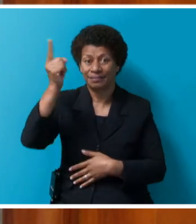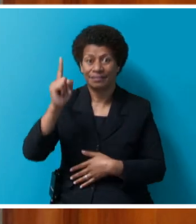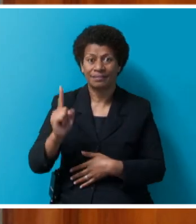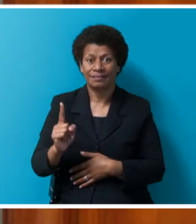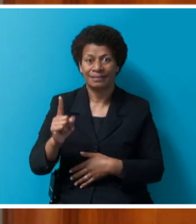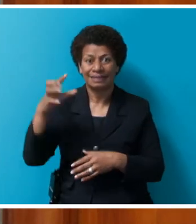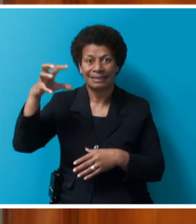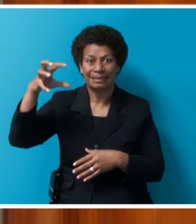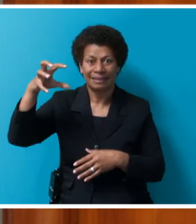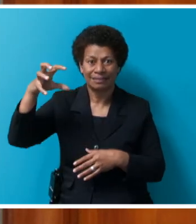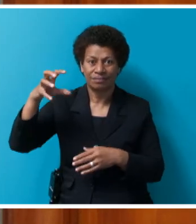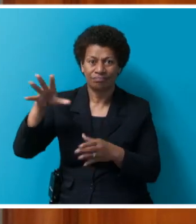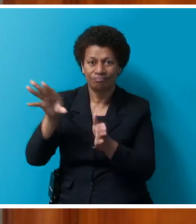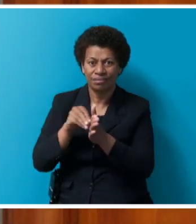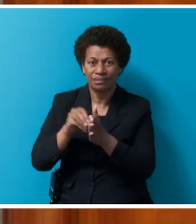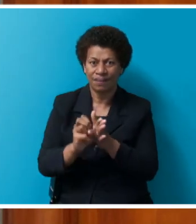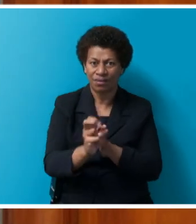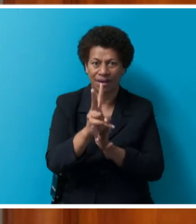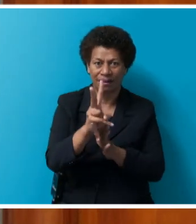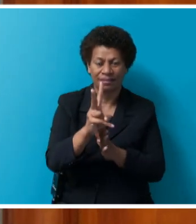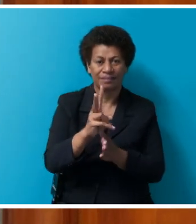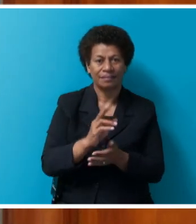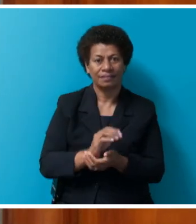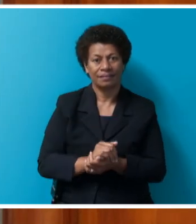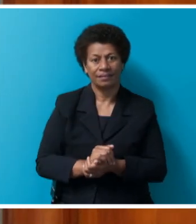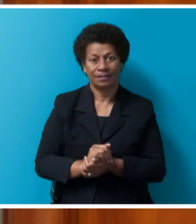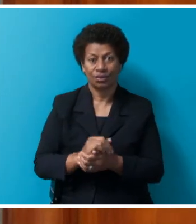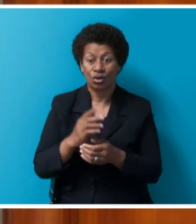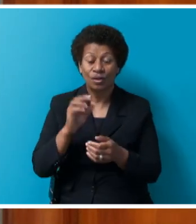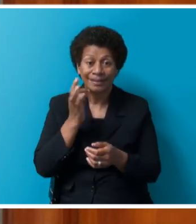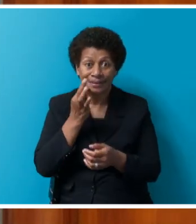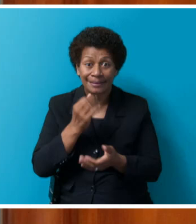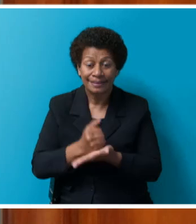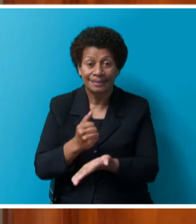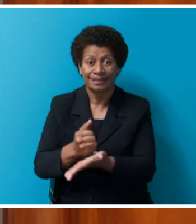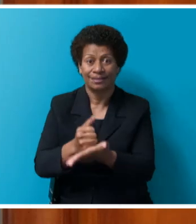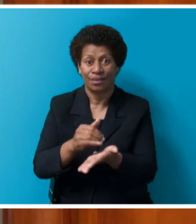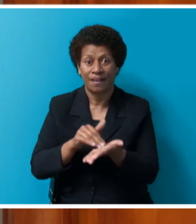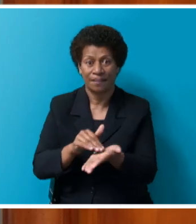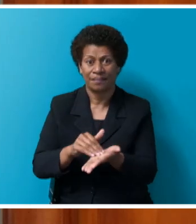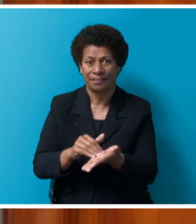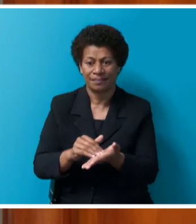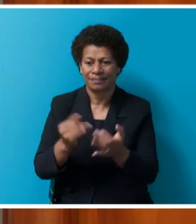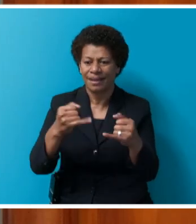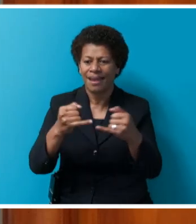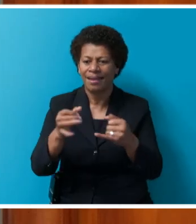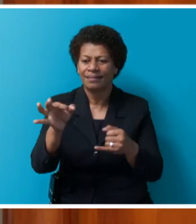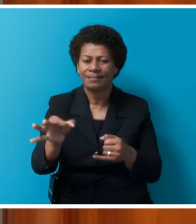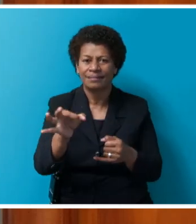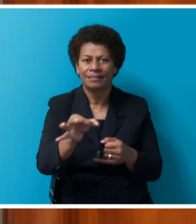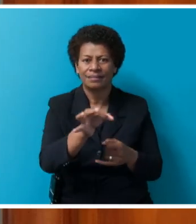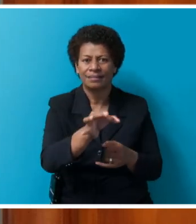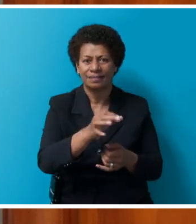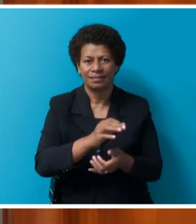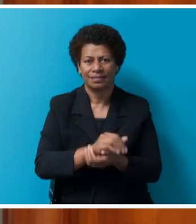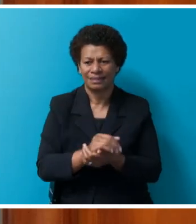small assistance that help our people daily in maritime provinces, while they are vital, they cannot anchor